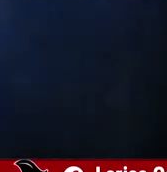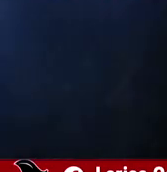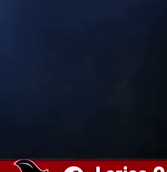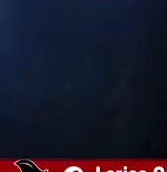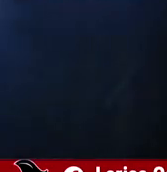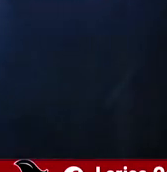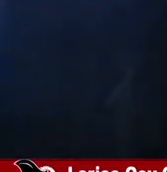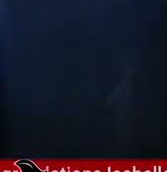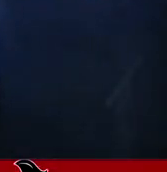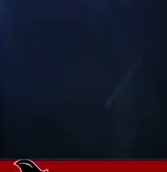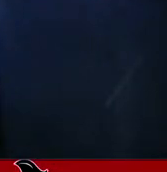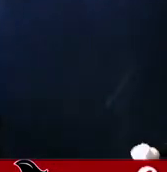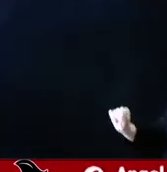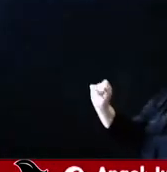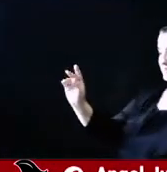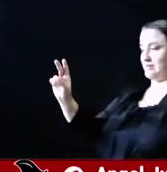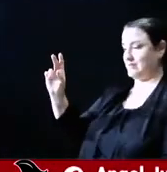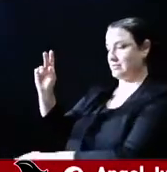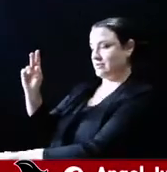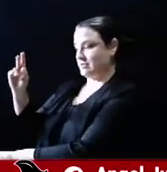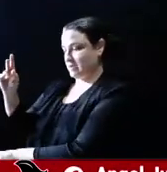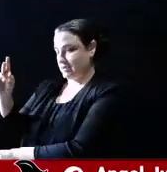Taylin Renee Petrie.